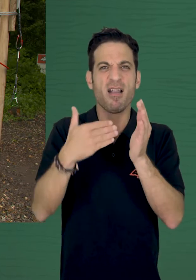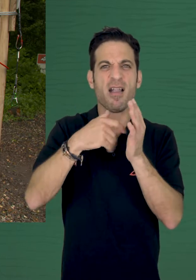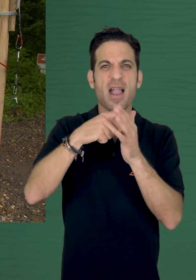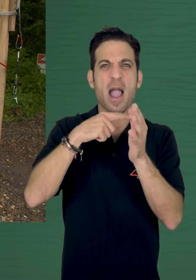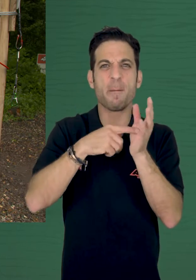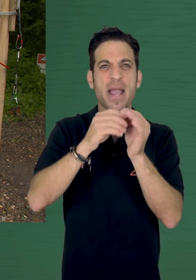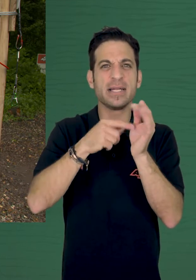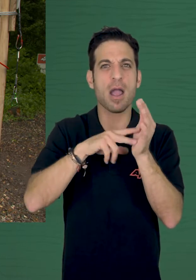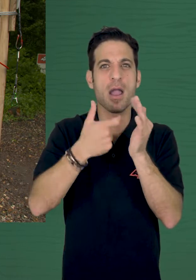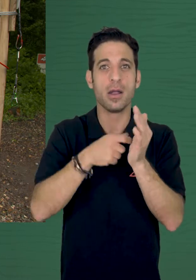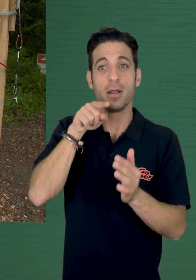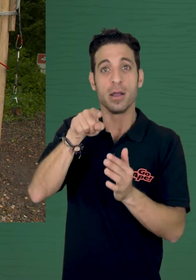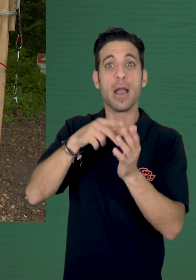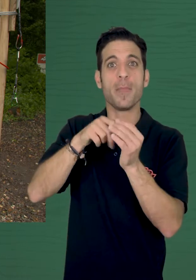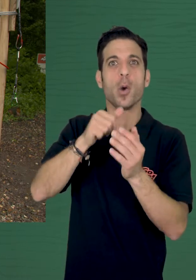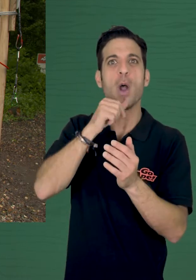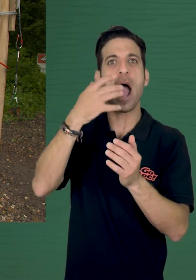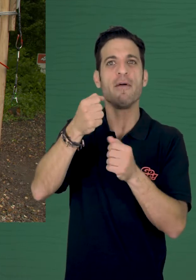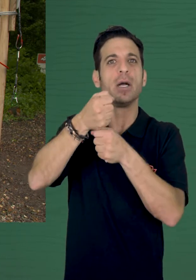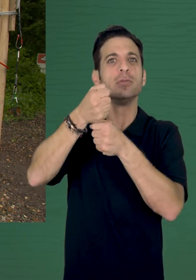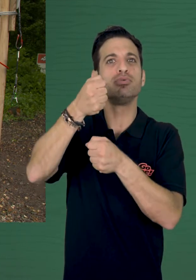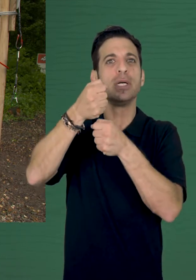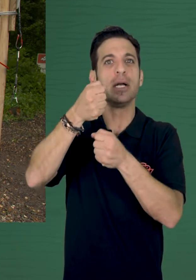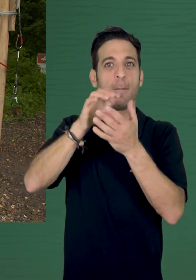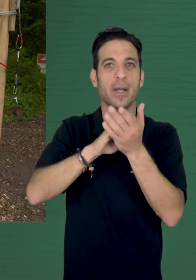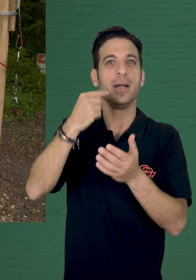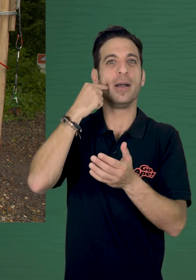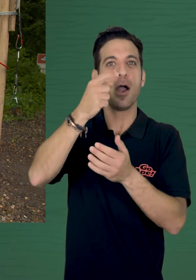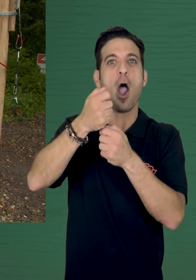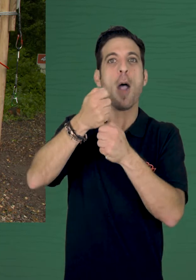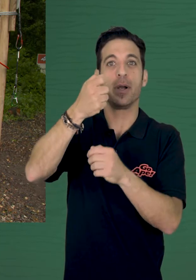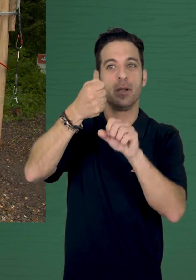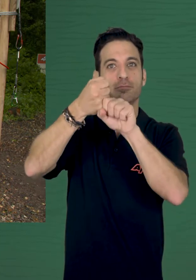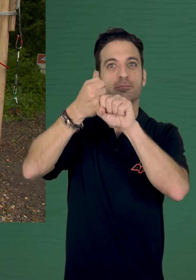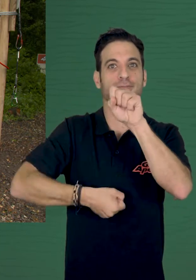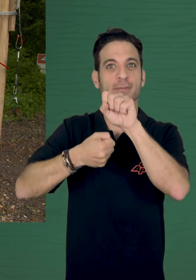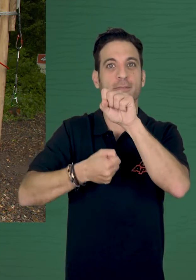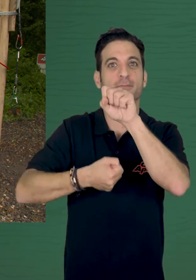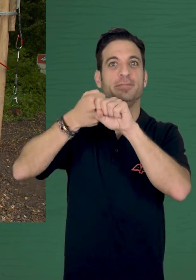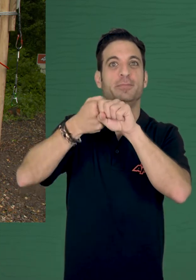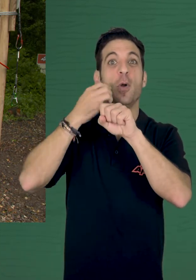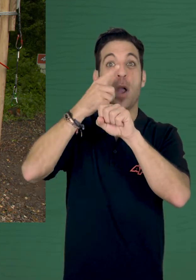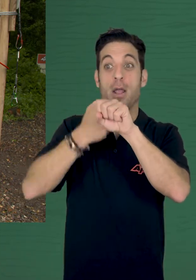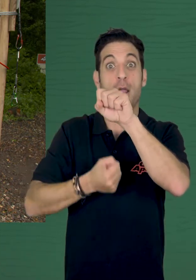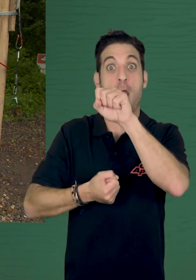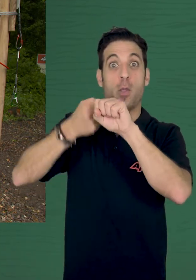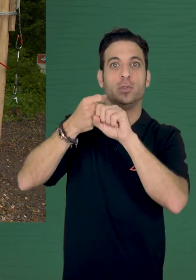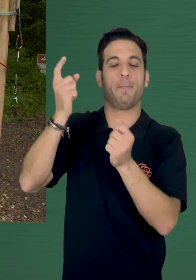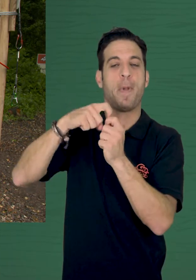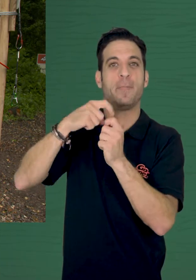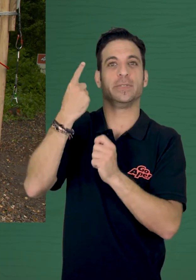have carabiners. So the carabiners we use are spring loaded. To open it up, you pull down the barrel and push it in. When you release, they'll snap